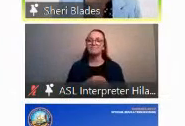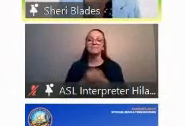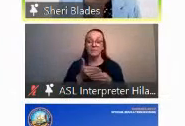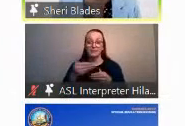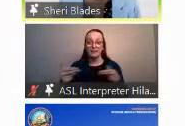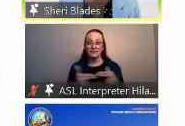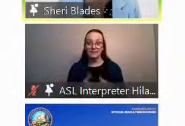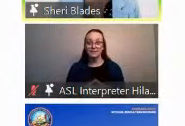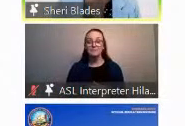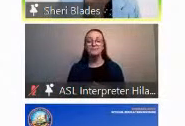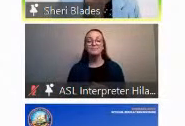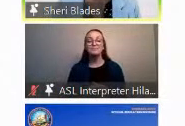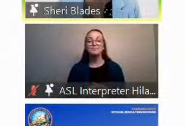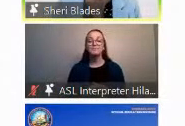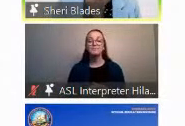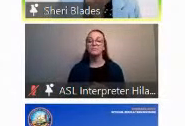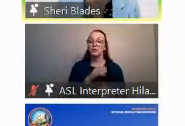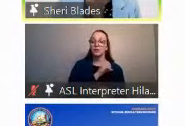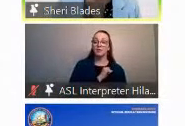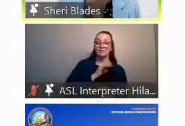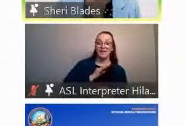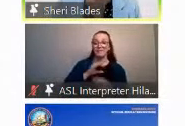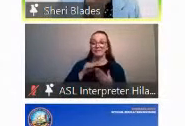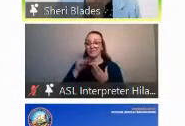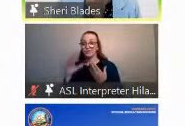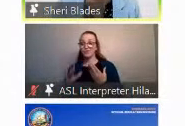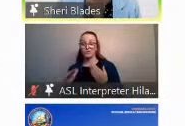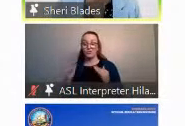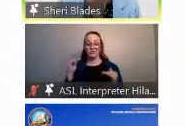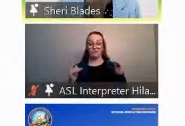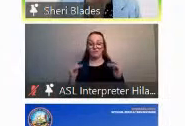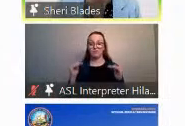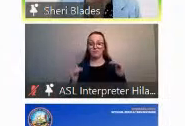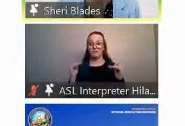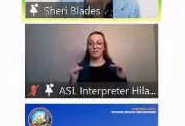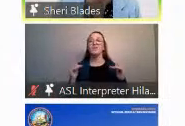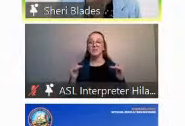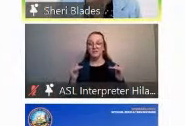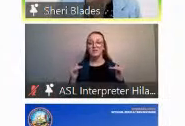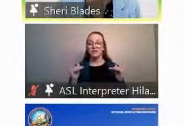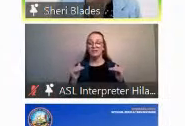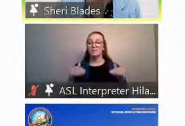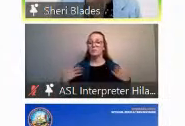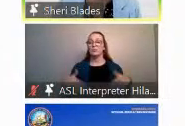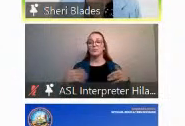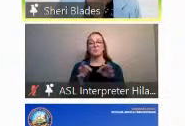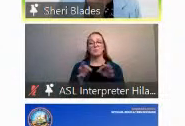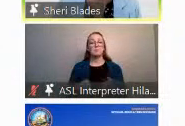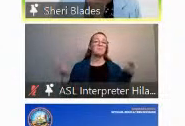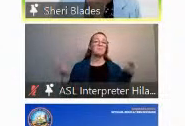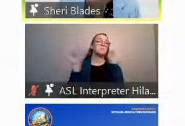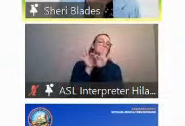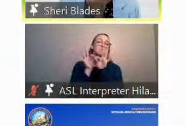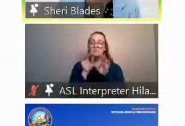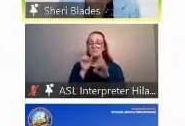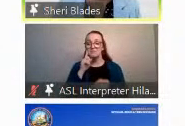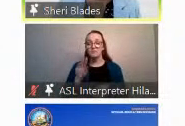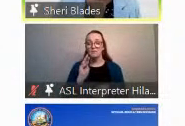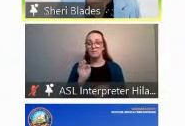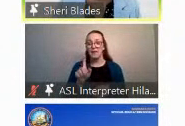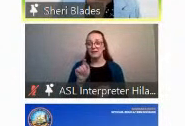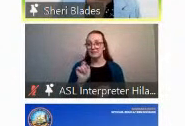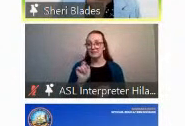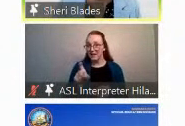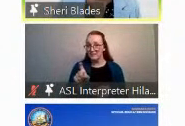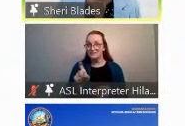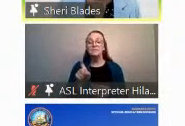The student to staff ratio was a major concern for our Mixtec participants. They discussed how enrollment